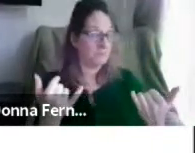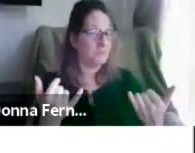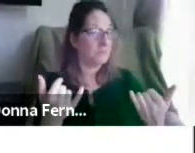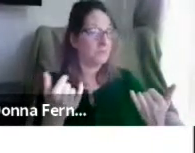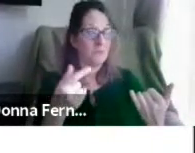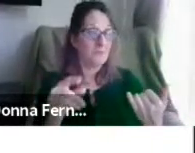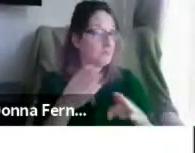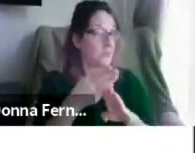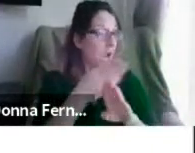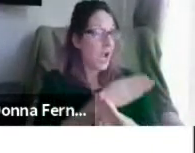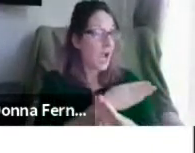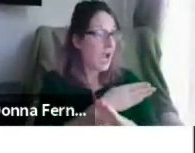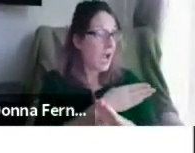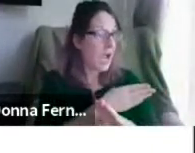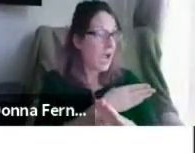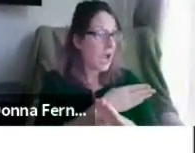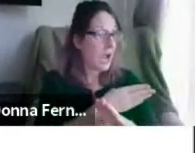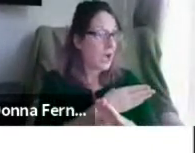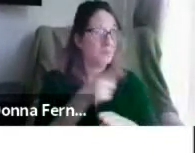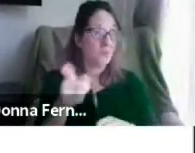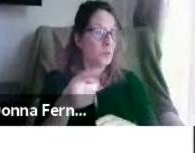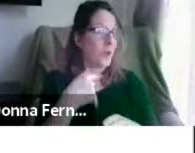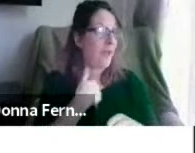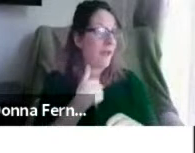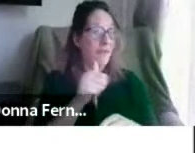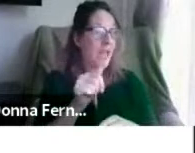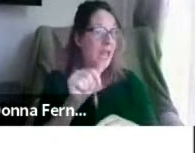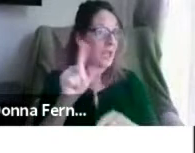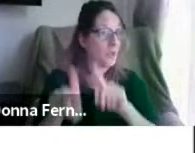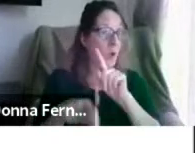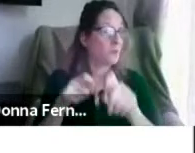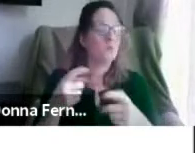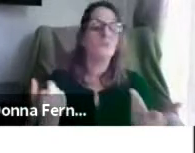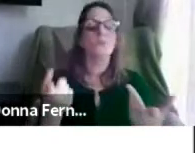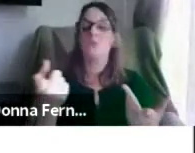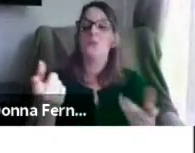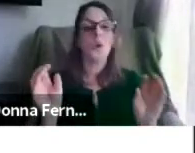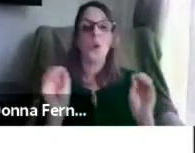prior to the webinar. I did not, no.